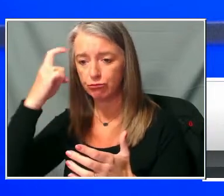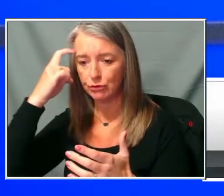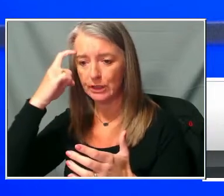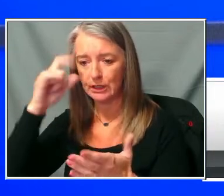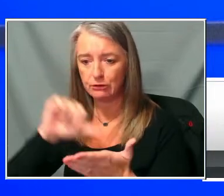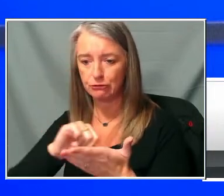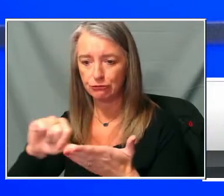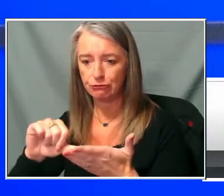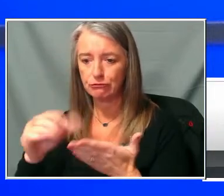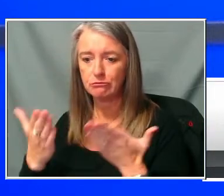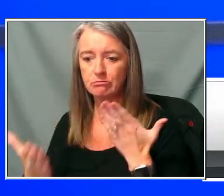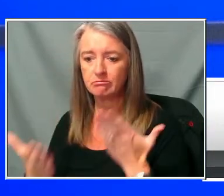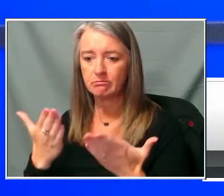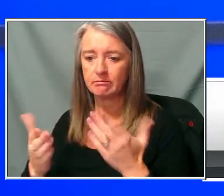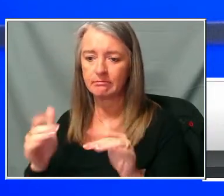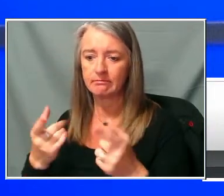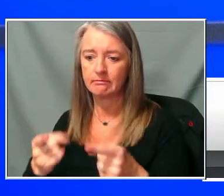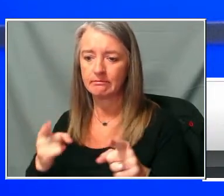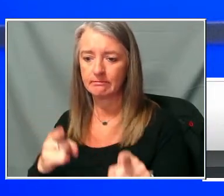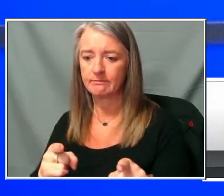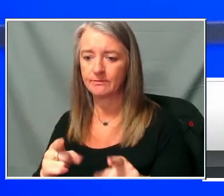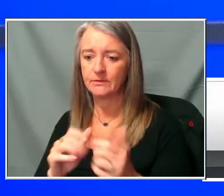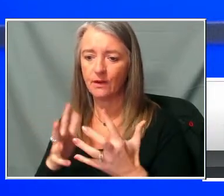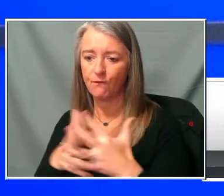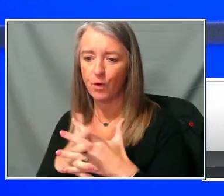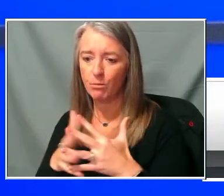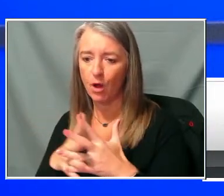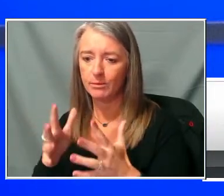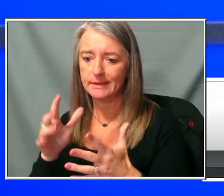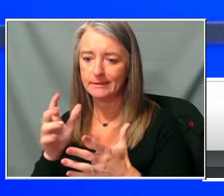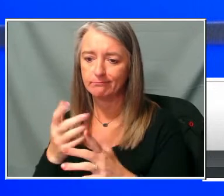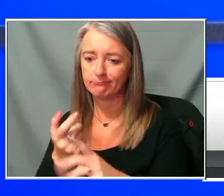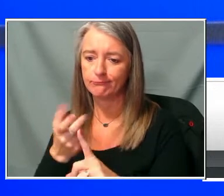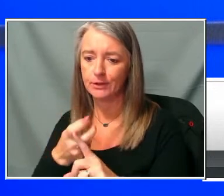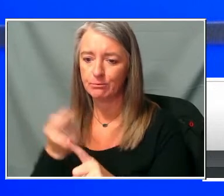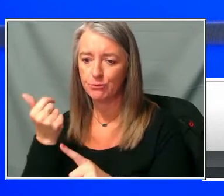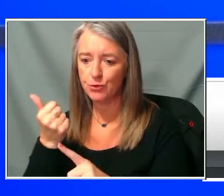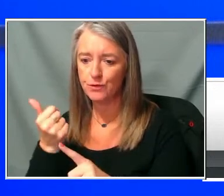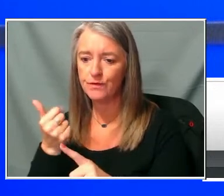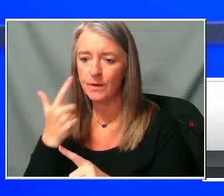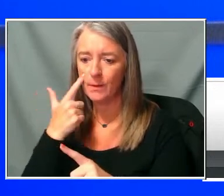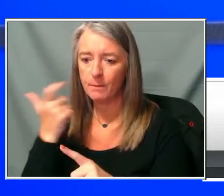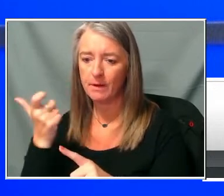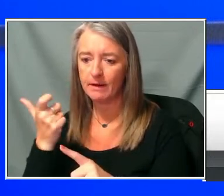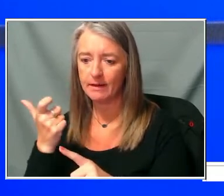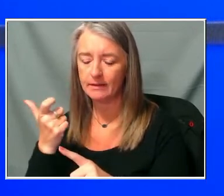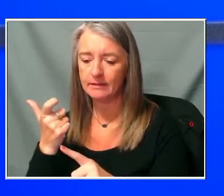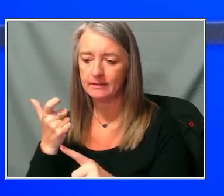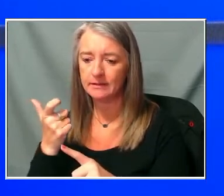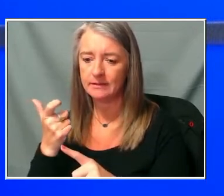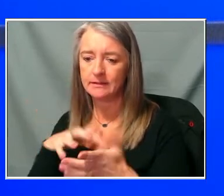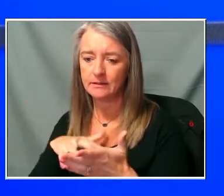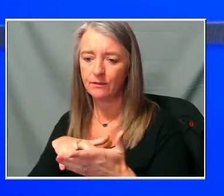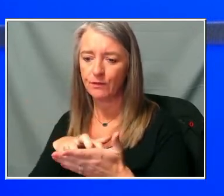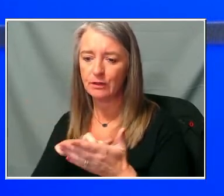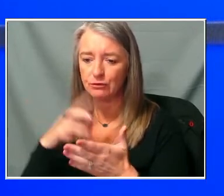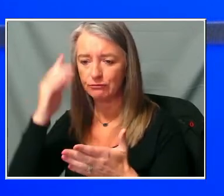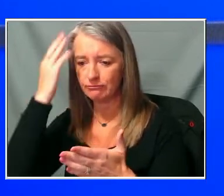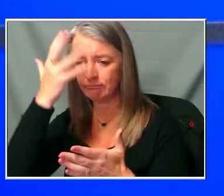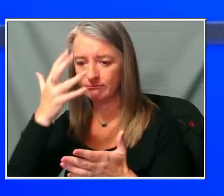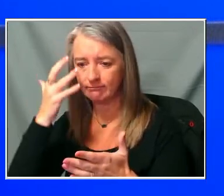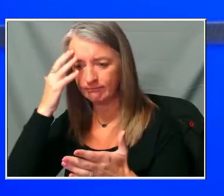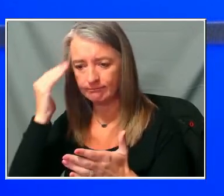hypothetical, and football would be taken away after that brain surgery, just because of the fragile state that my skull would be in